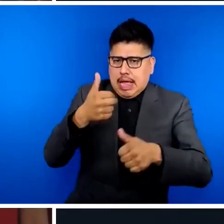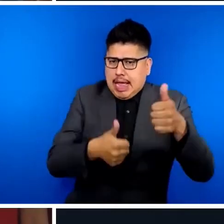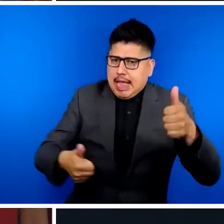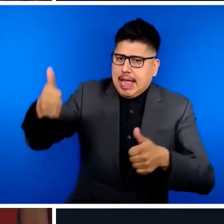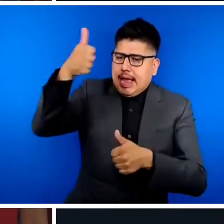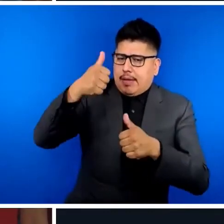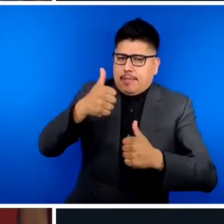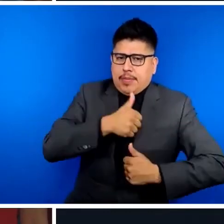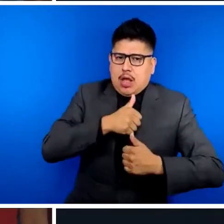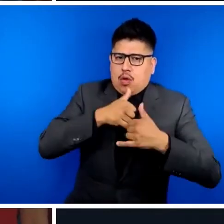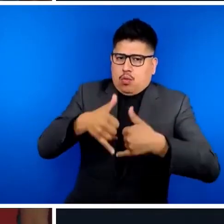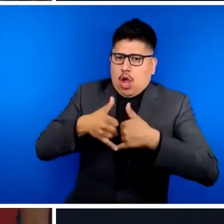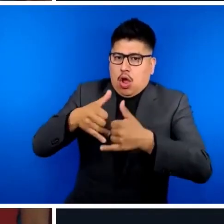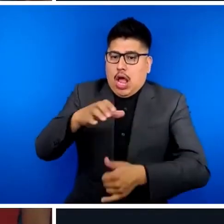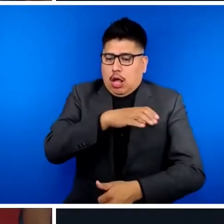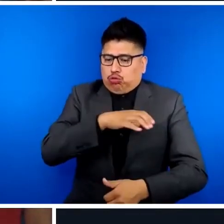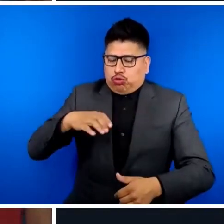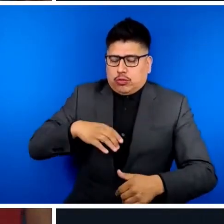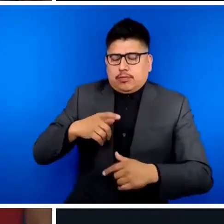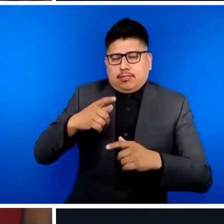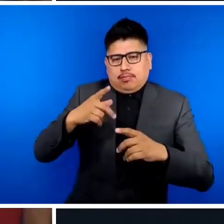of Honor.